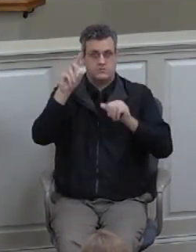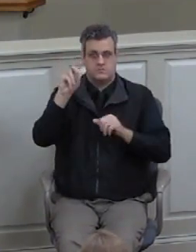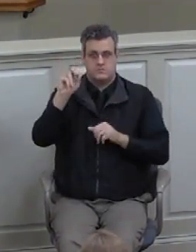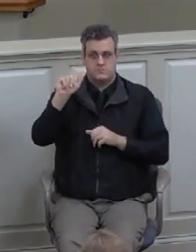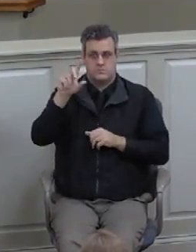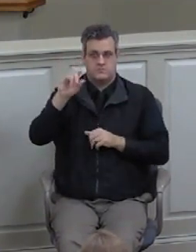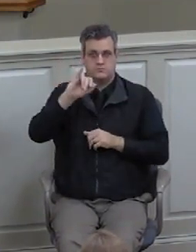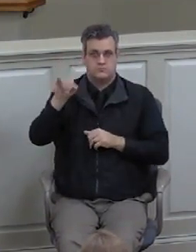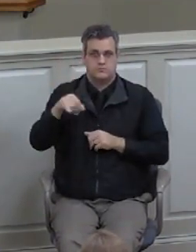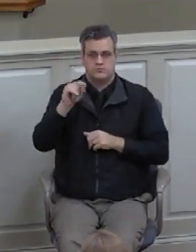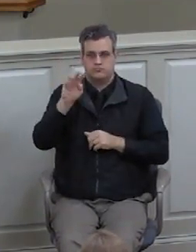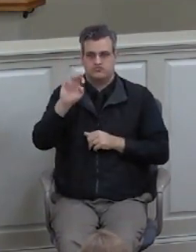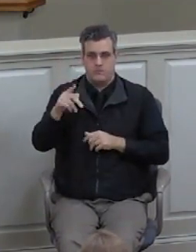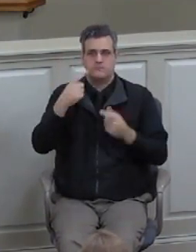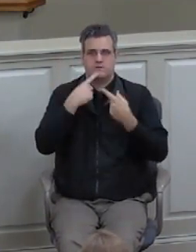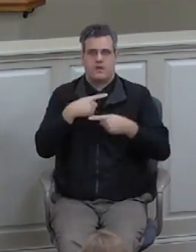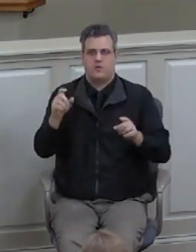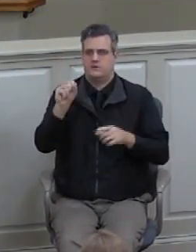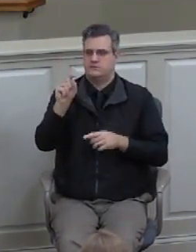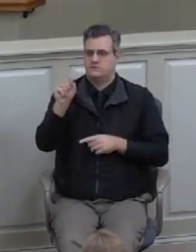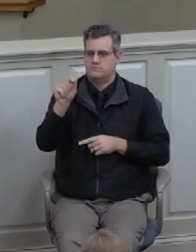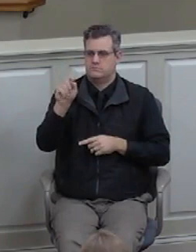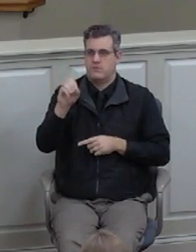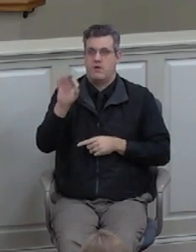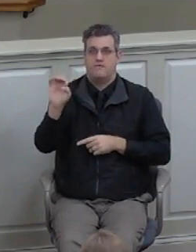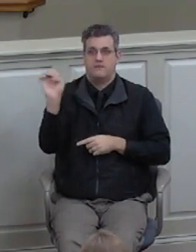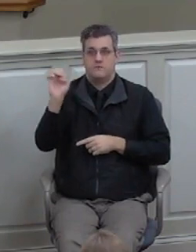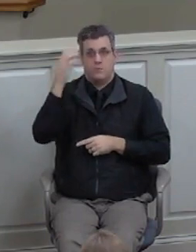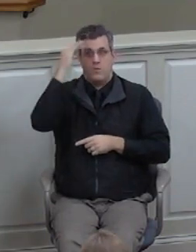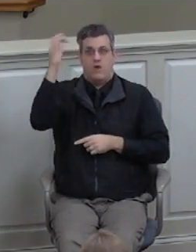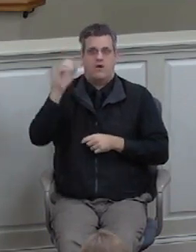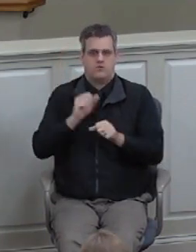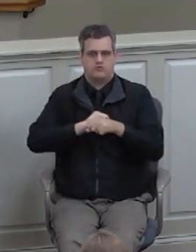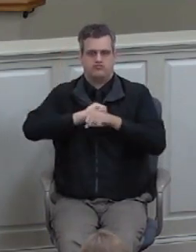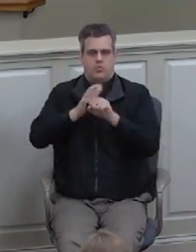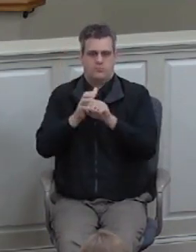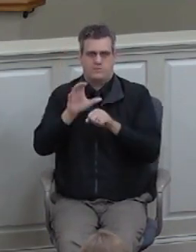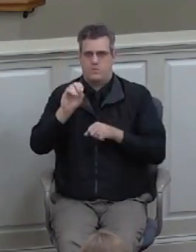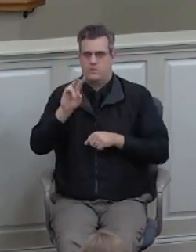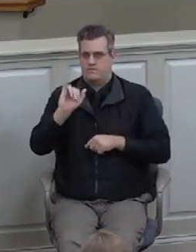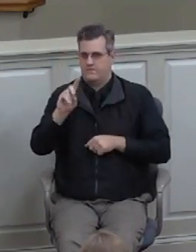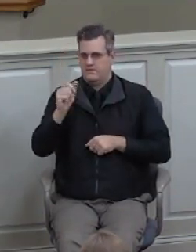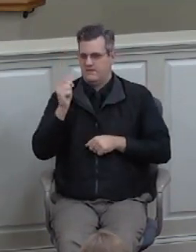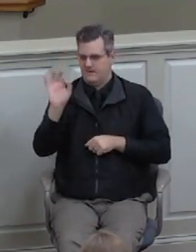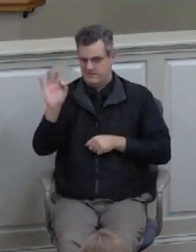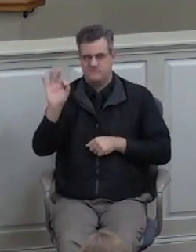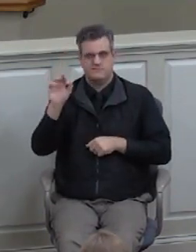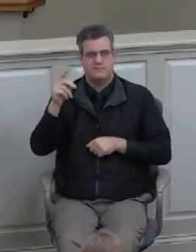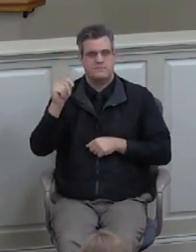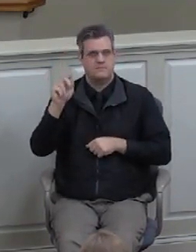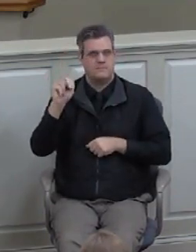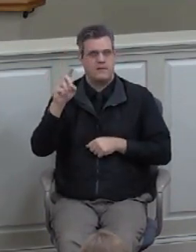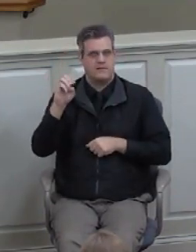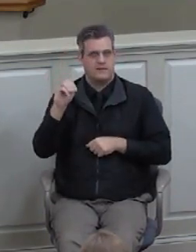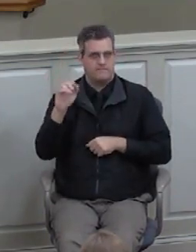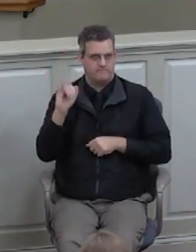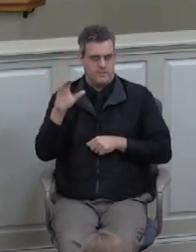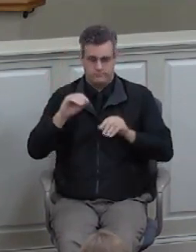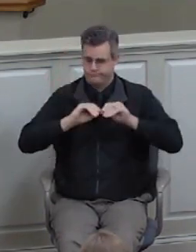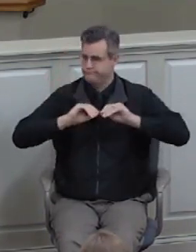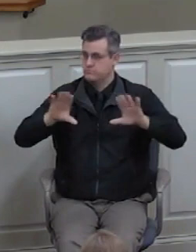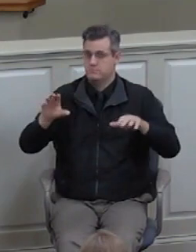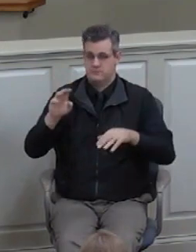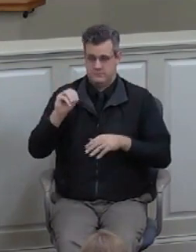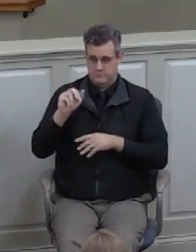a national state of emergency in response to the coronavirus COVID-19 pandemic. And whereas on March the